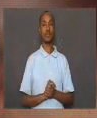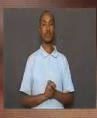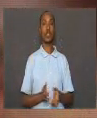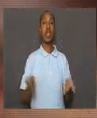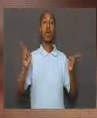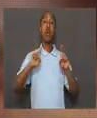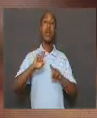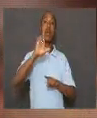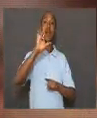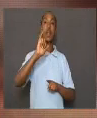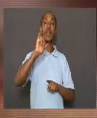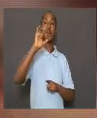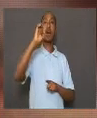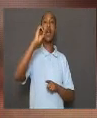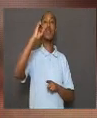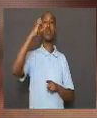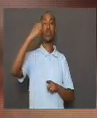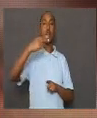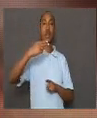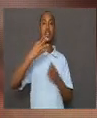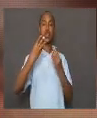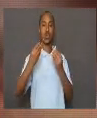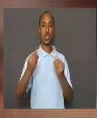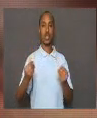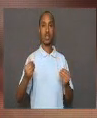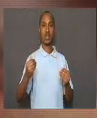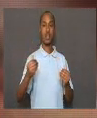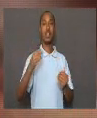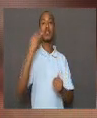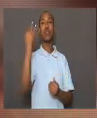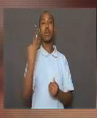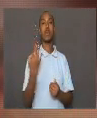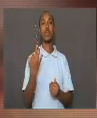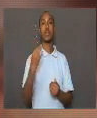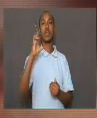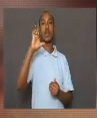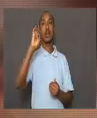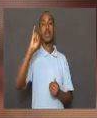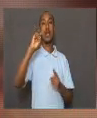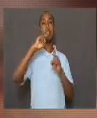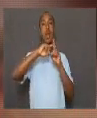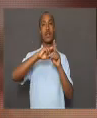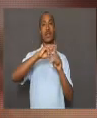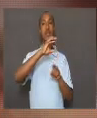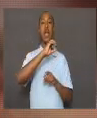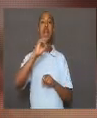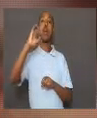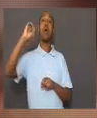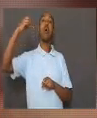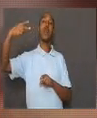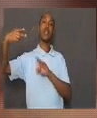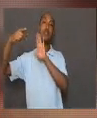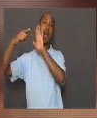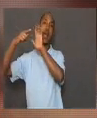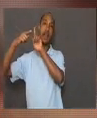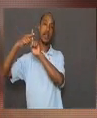When lithium hydroxide dissociates, it forms lithium plus and